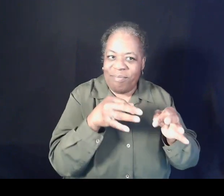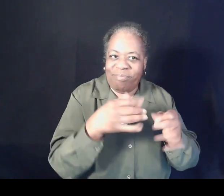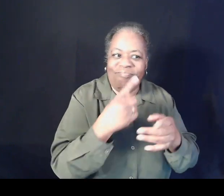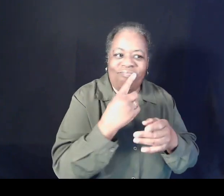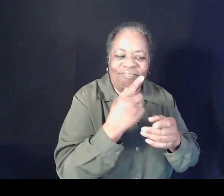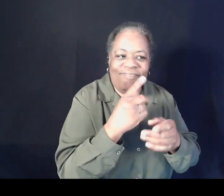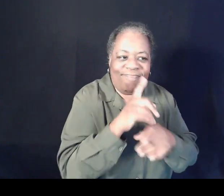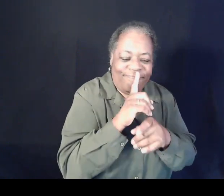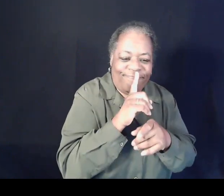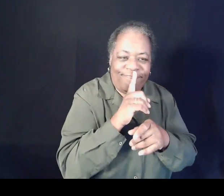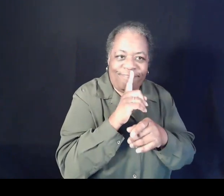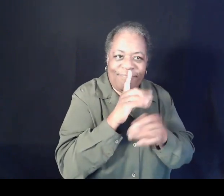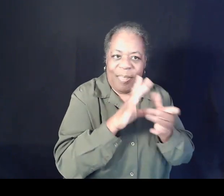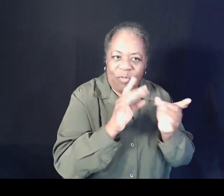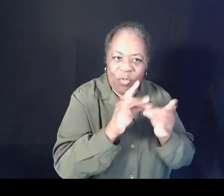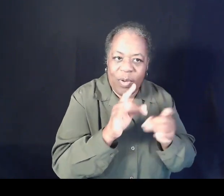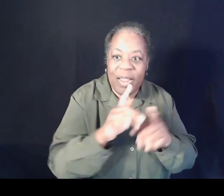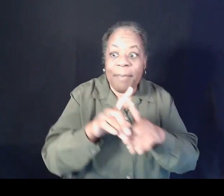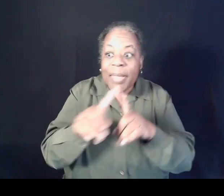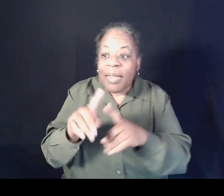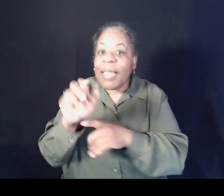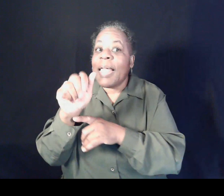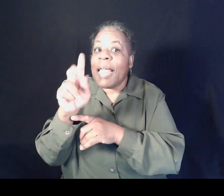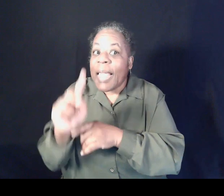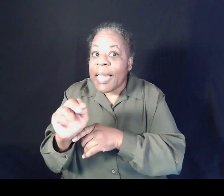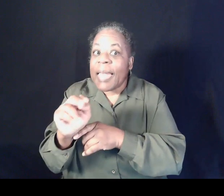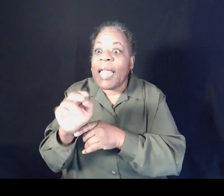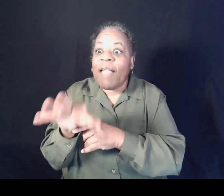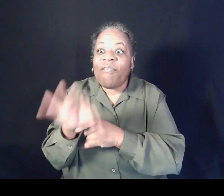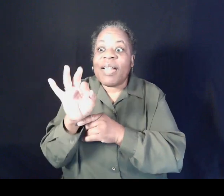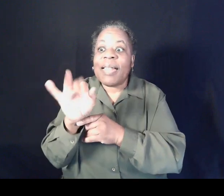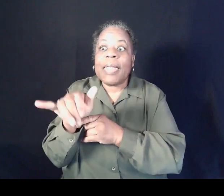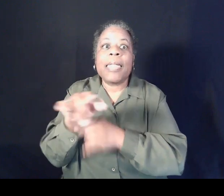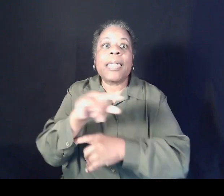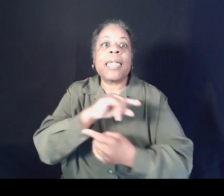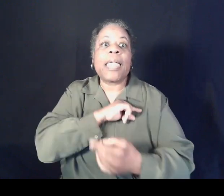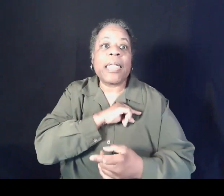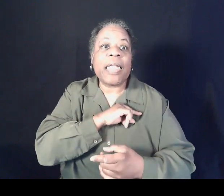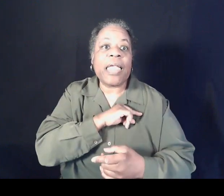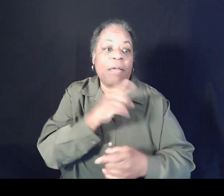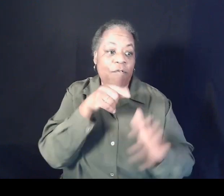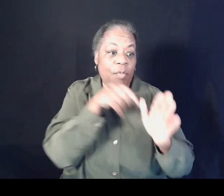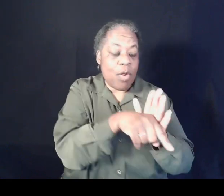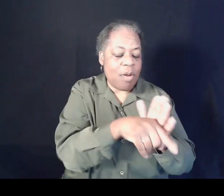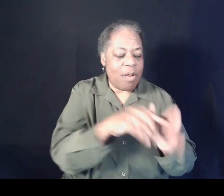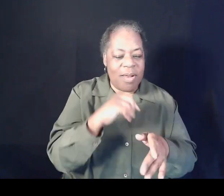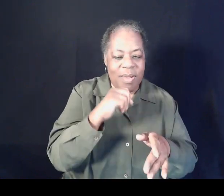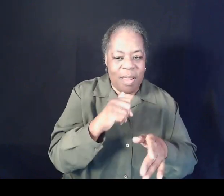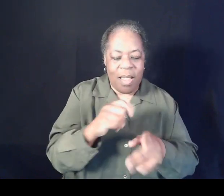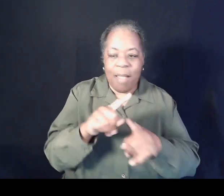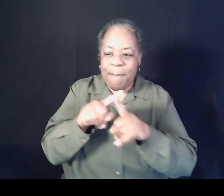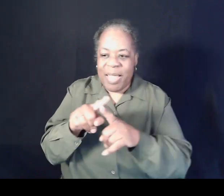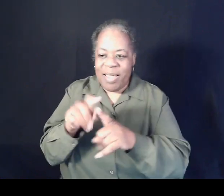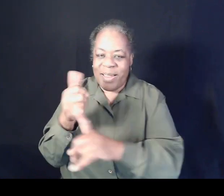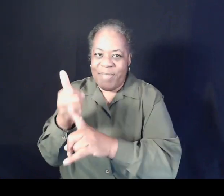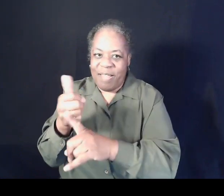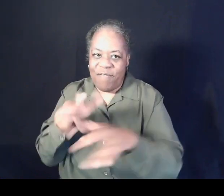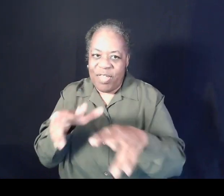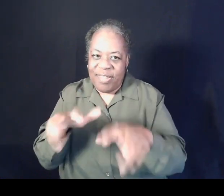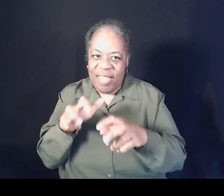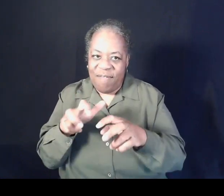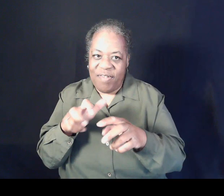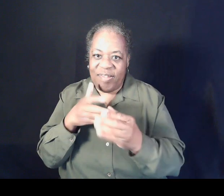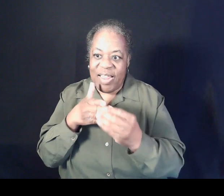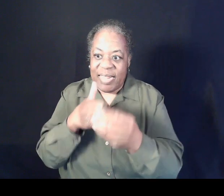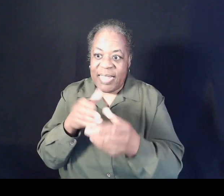eventually discovers that he is guilty. Not for murder, but for his selfishness, which leads him to discovering